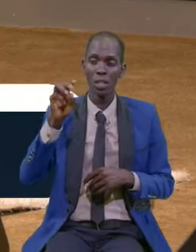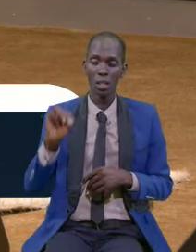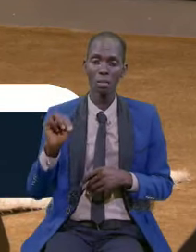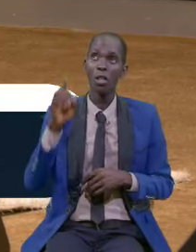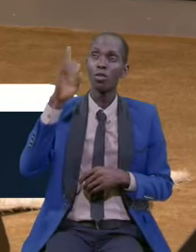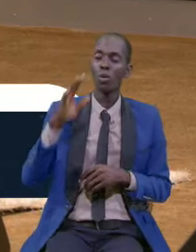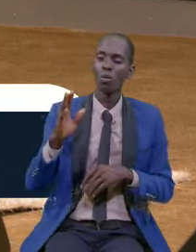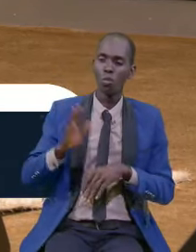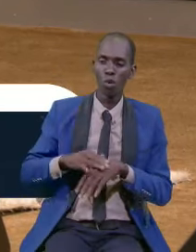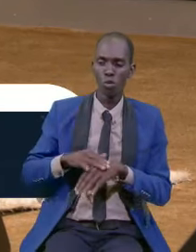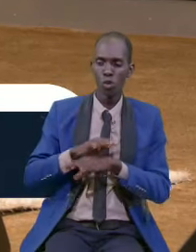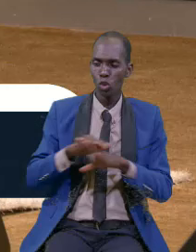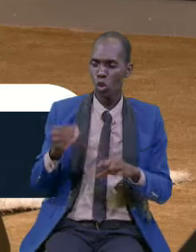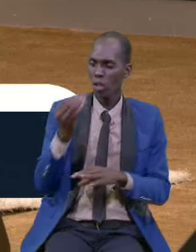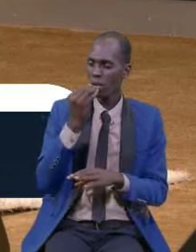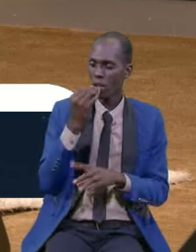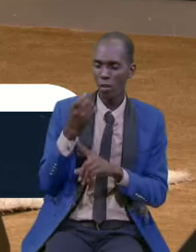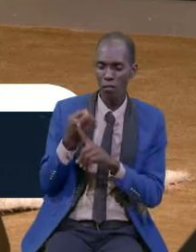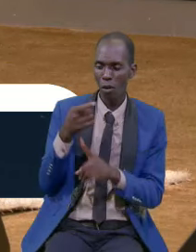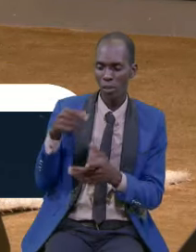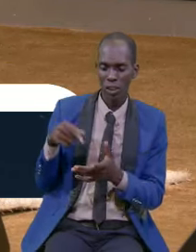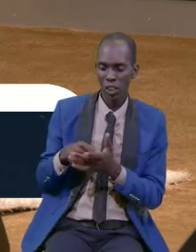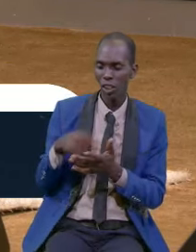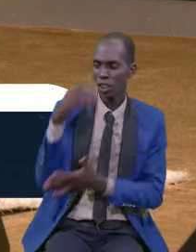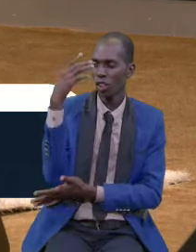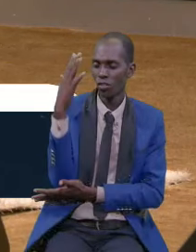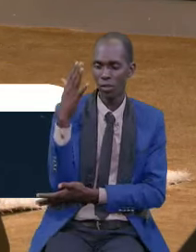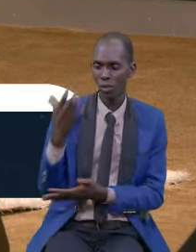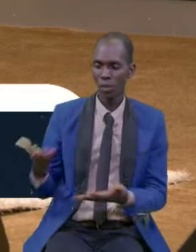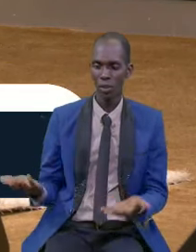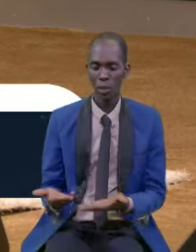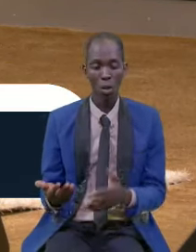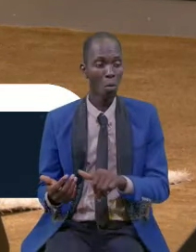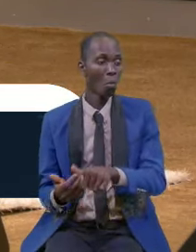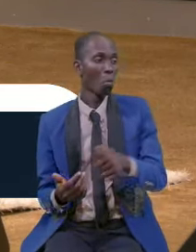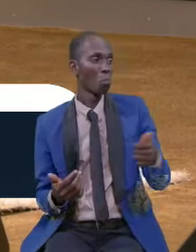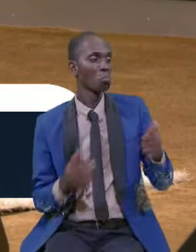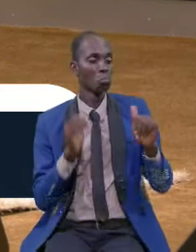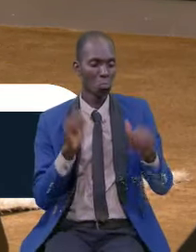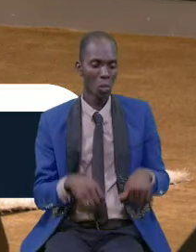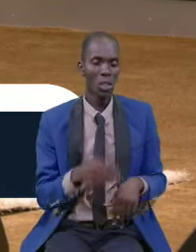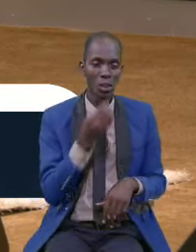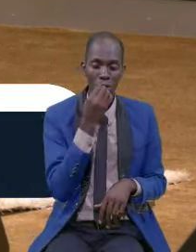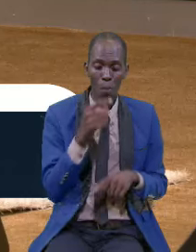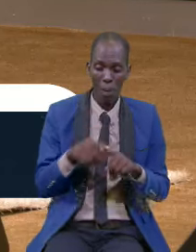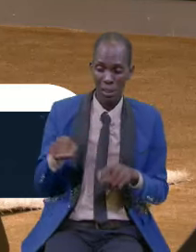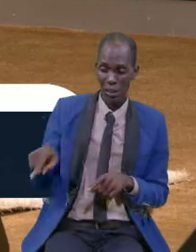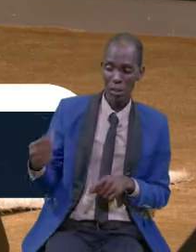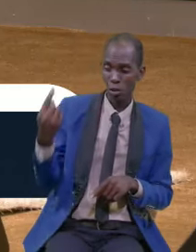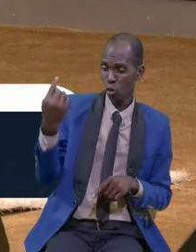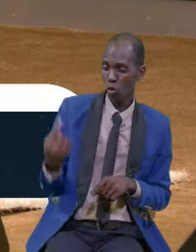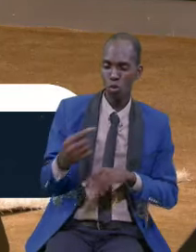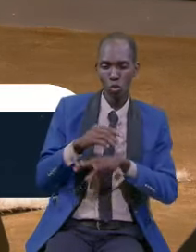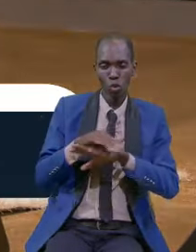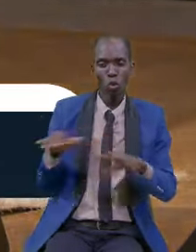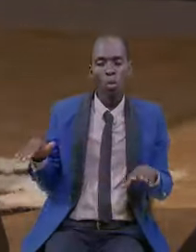Only take all the others that are available for you. And then Satan came, as God